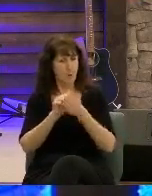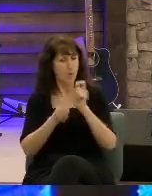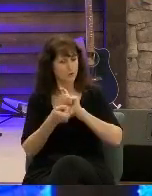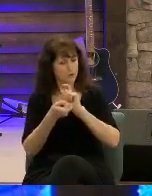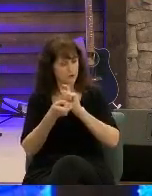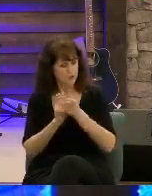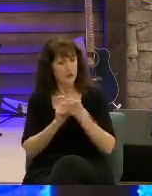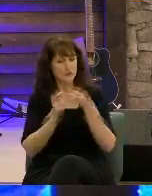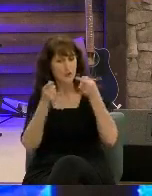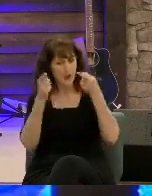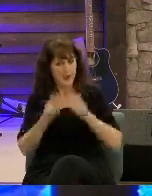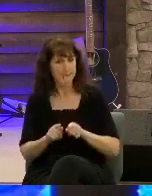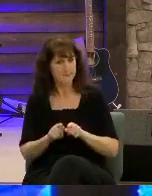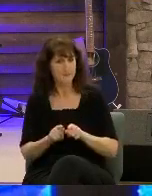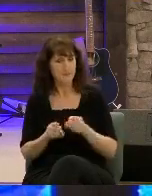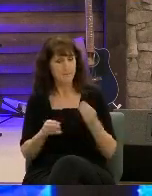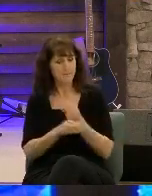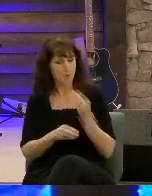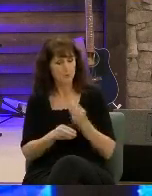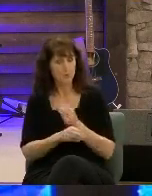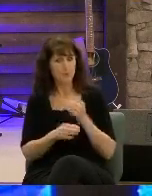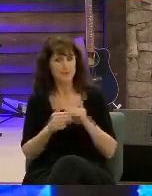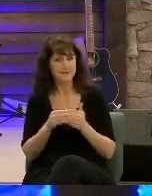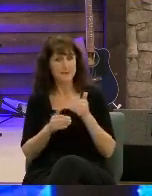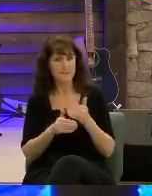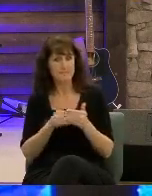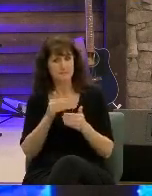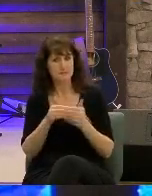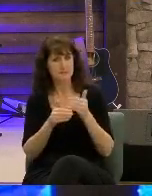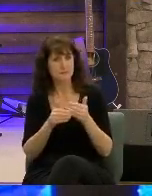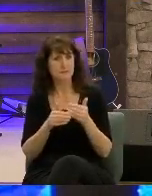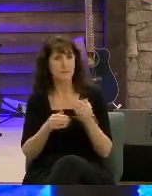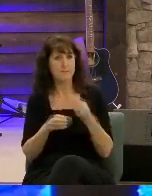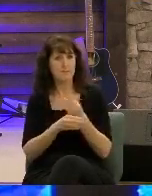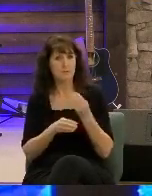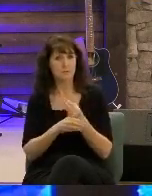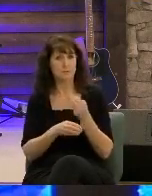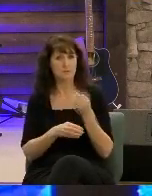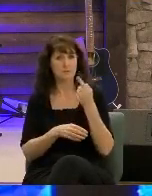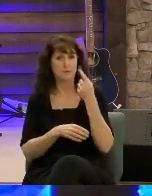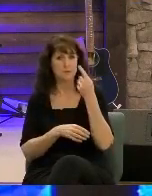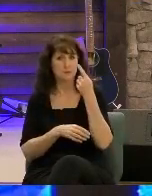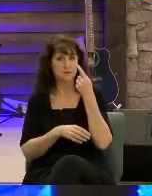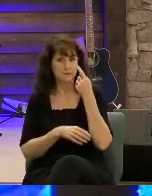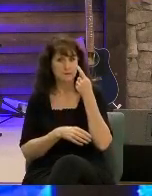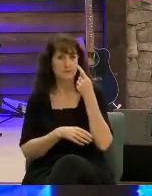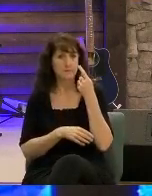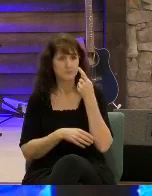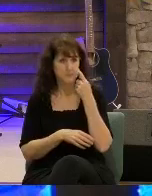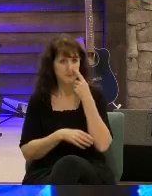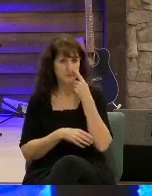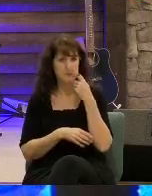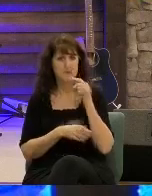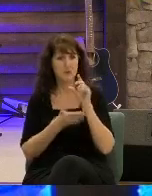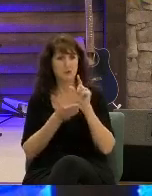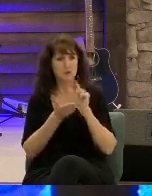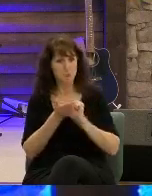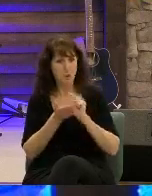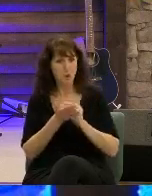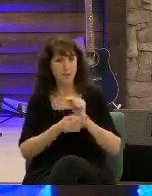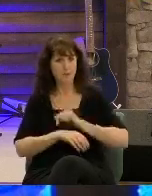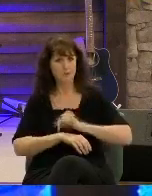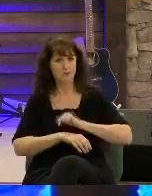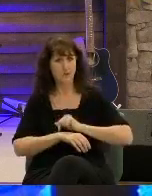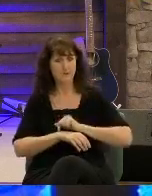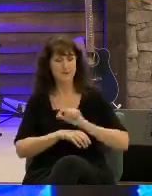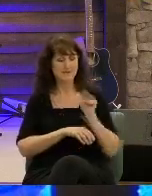in multiple steps of doing something for small amounts of time, yes. Right? Just small amounts of time. 10 minutes in the